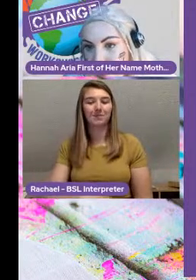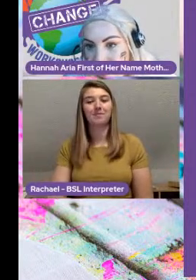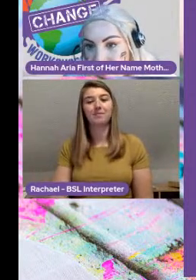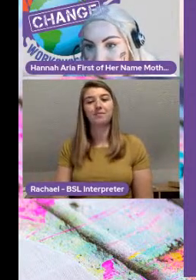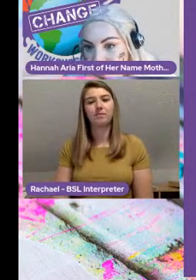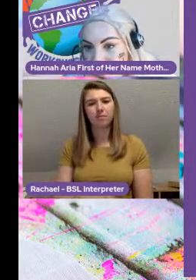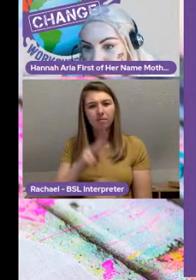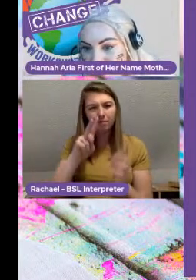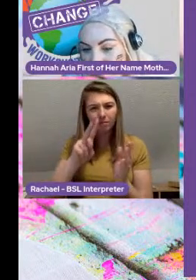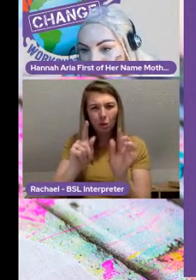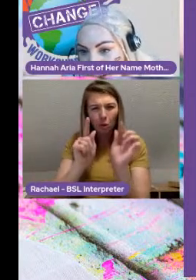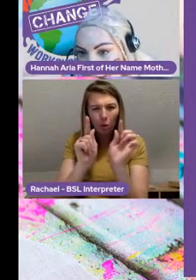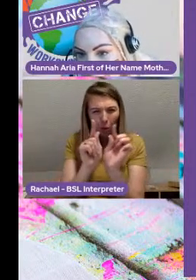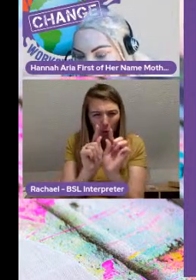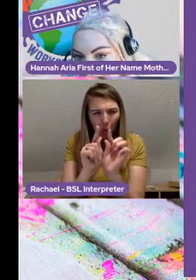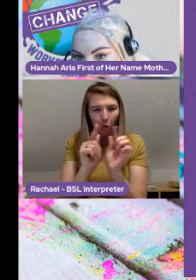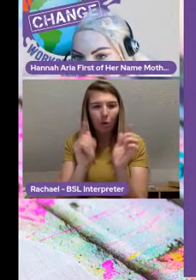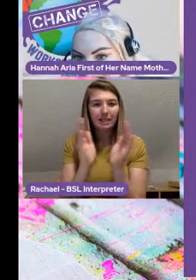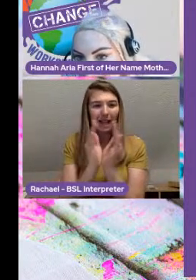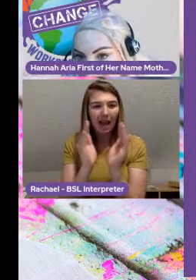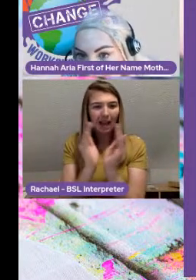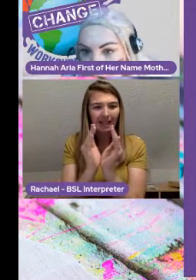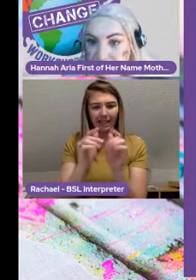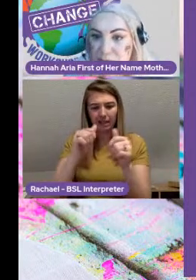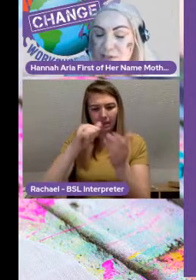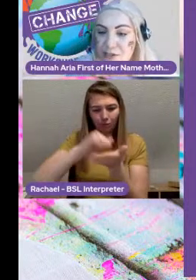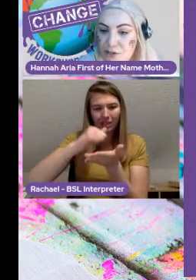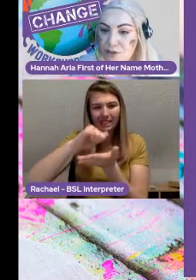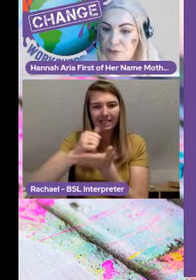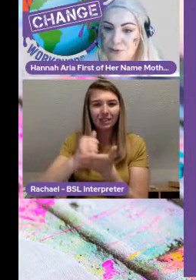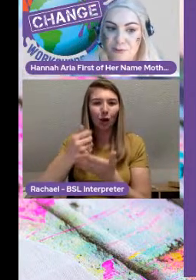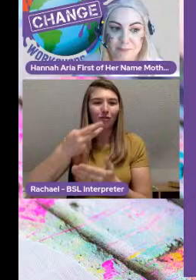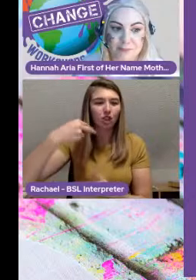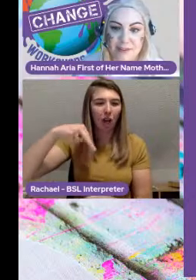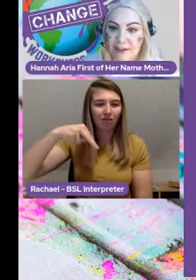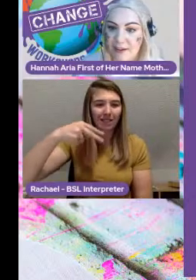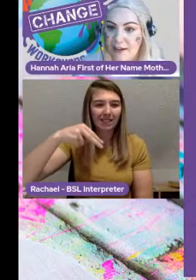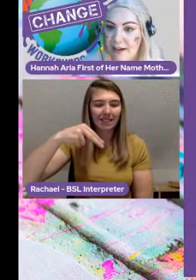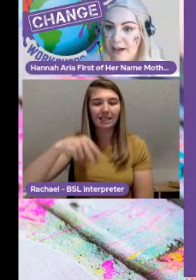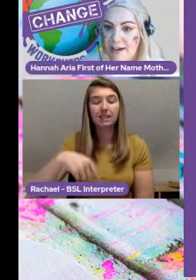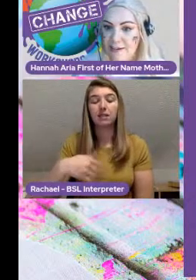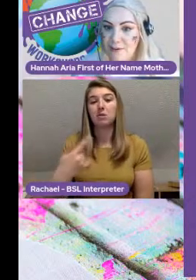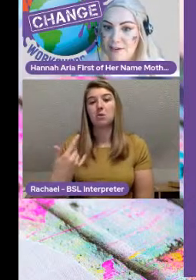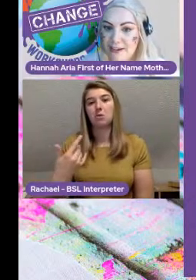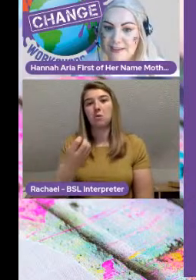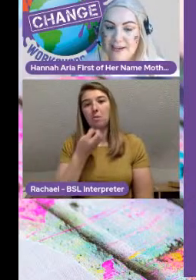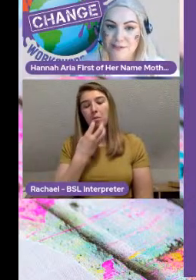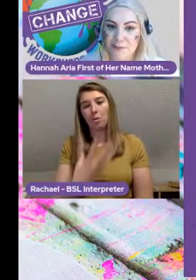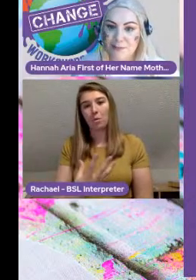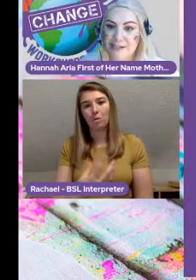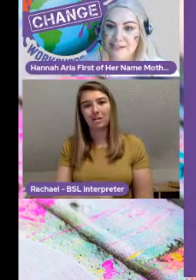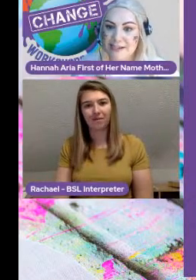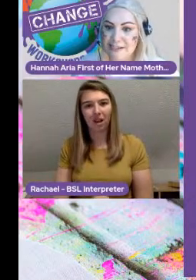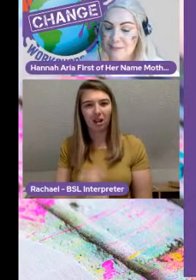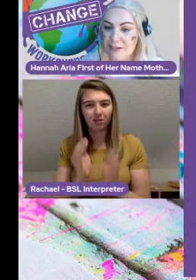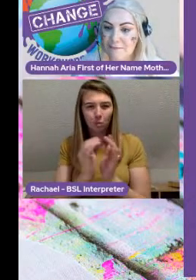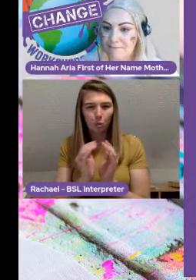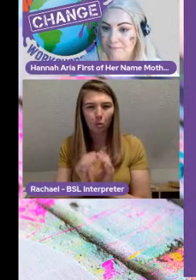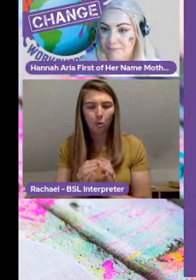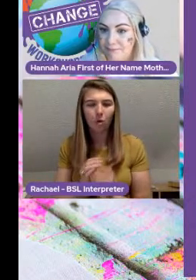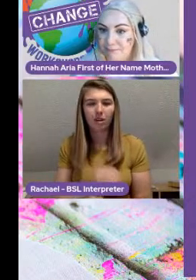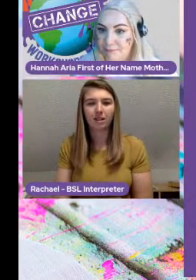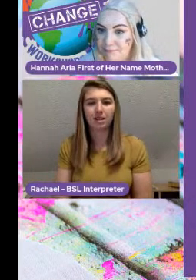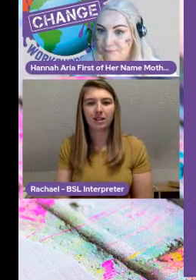look like lino cut to me as well. Maybe they are. I'm not 100% sure. And can we have a look at the next one, please,